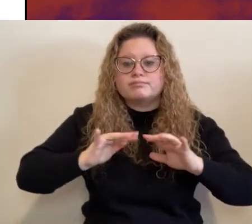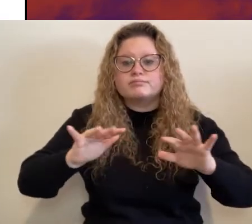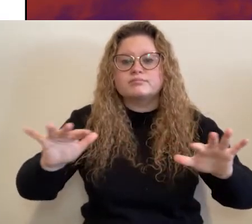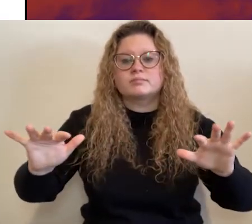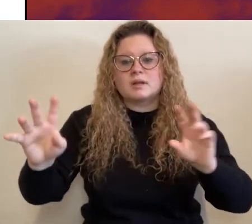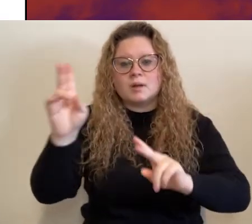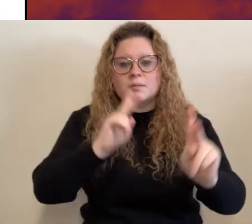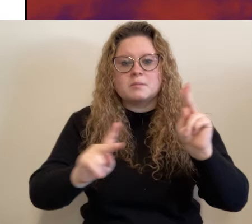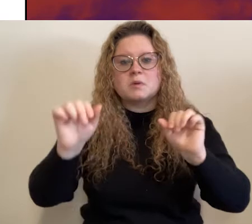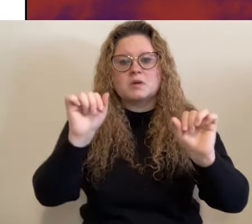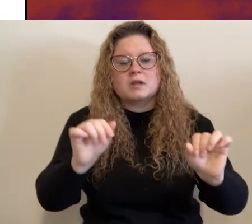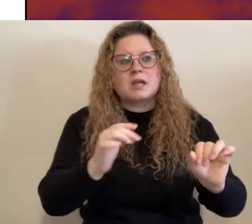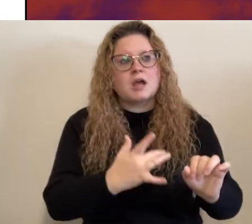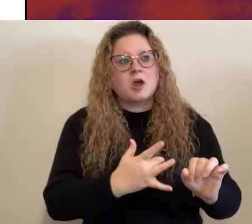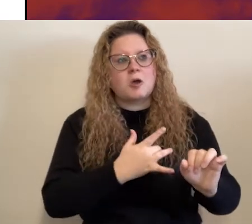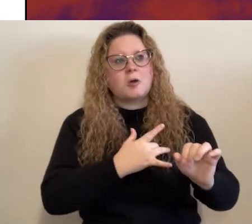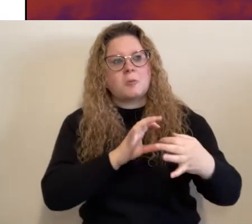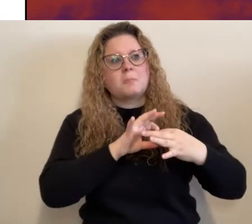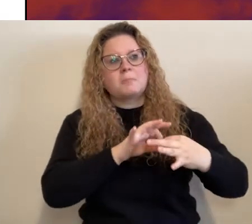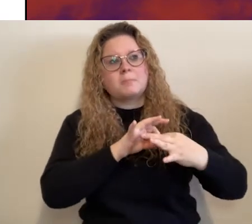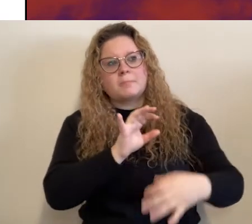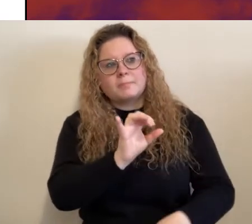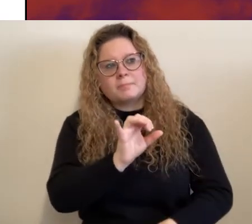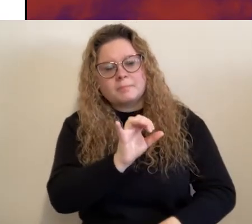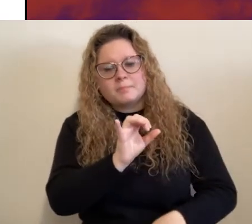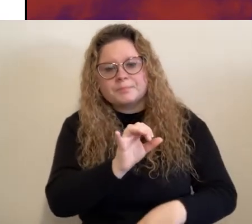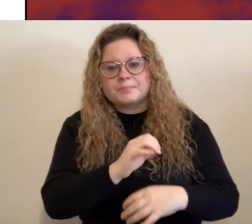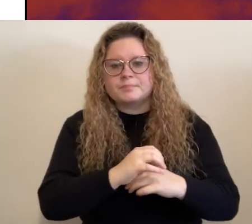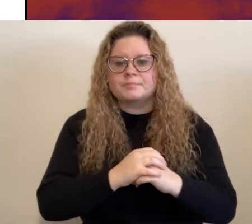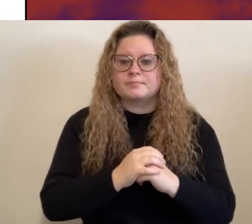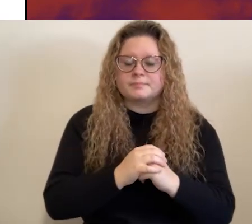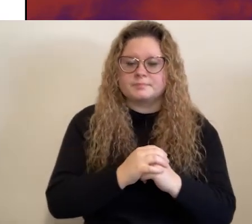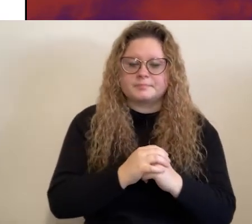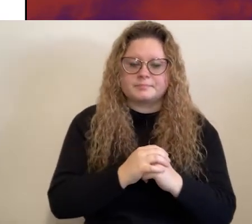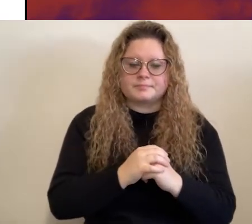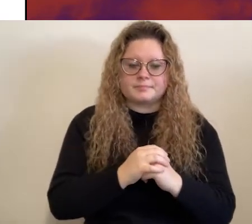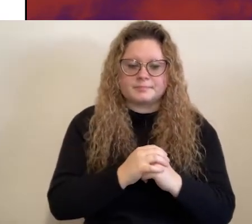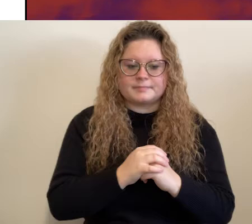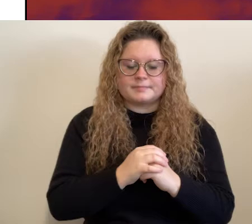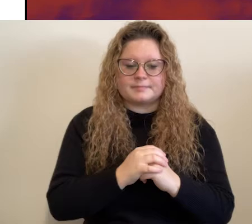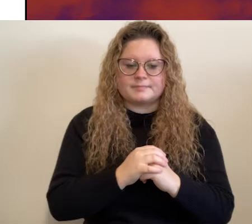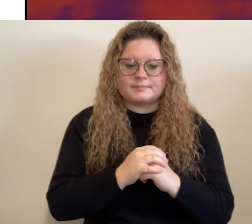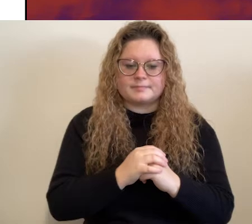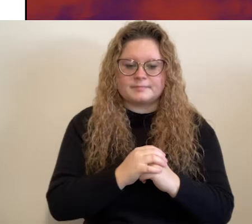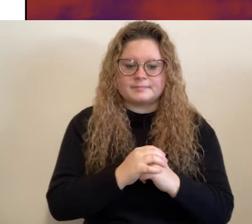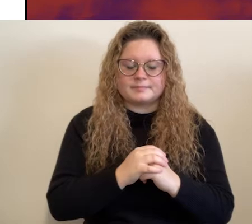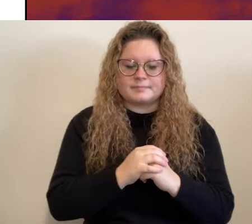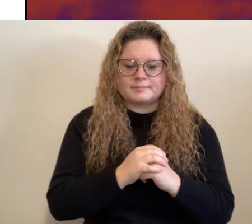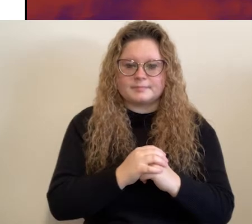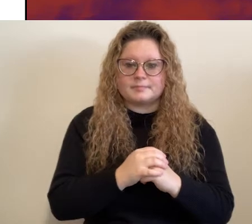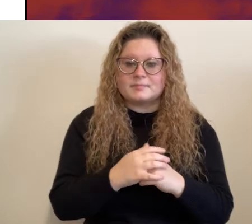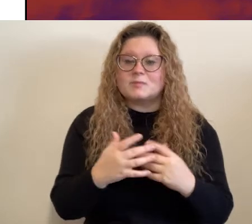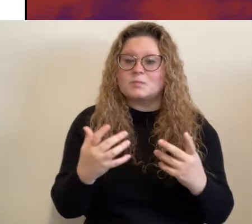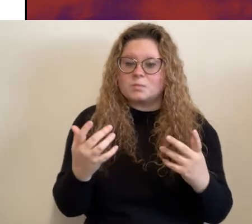that feels soothing, and it's reflective of what can be in other people. Was the most famous or